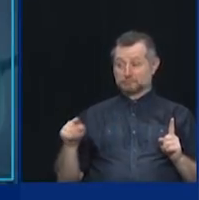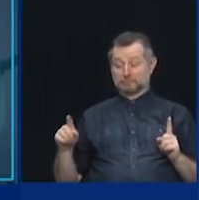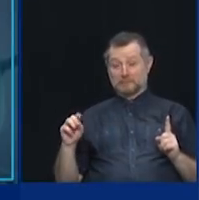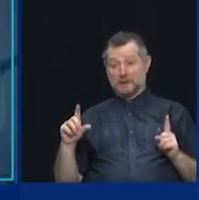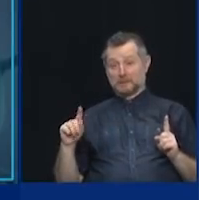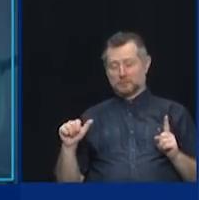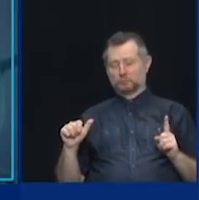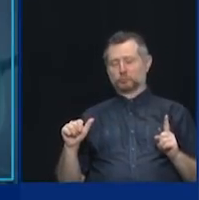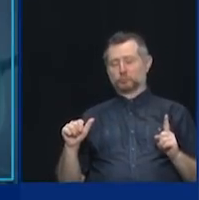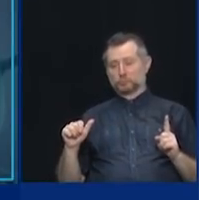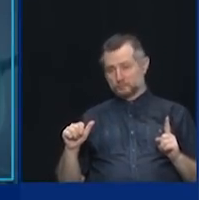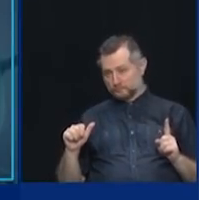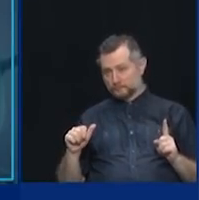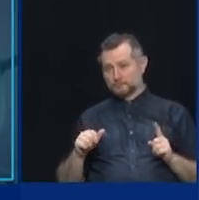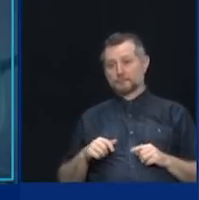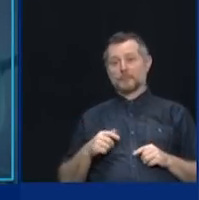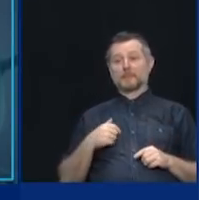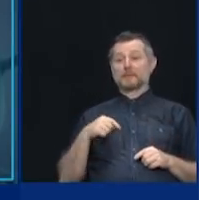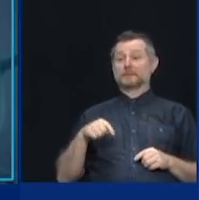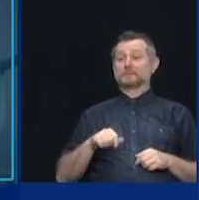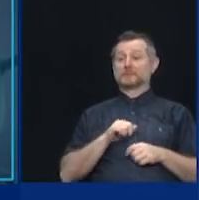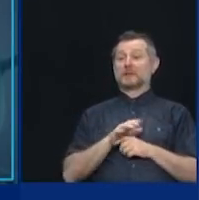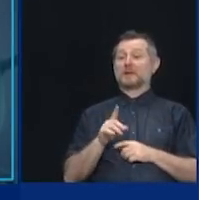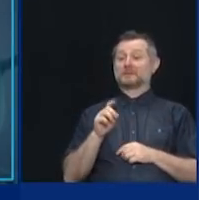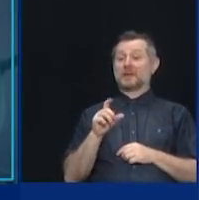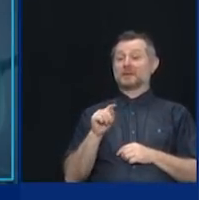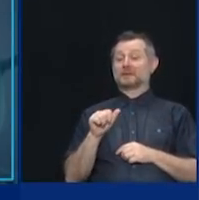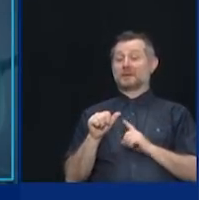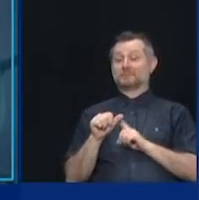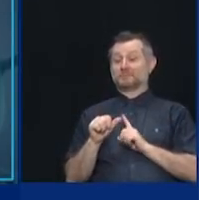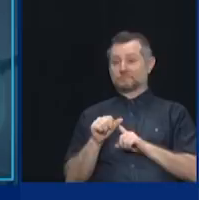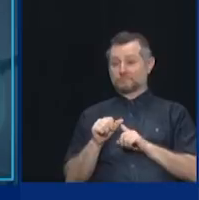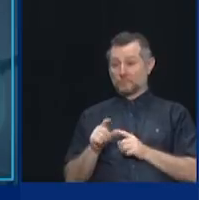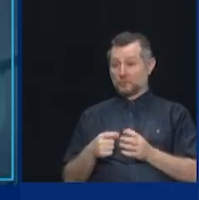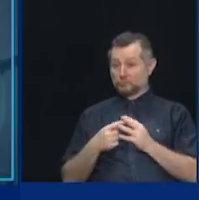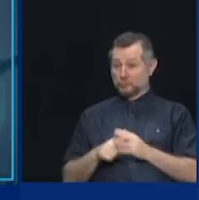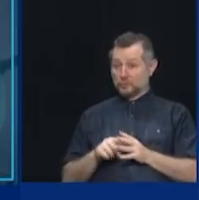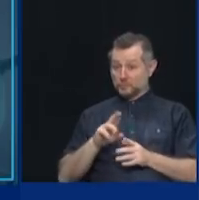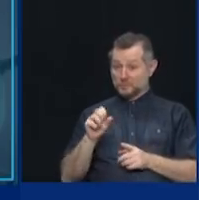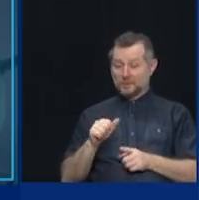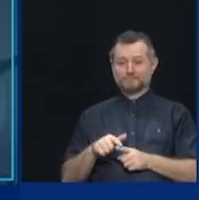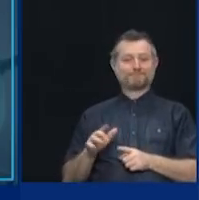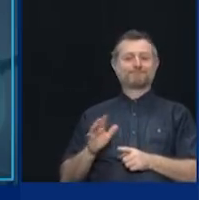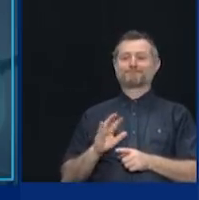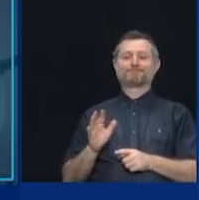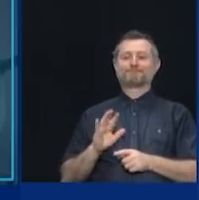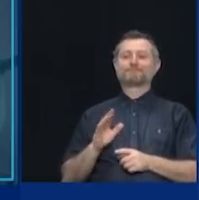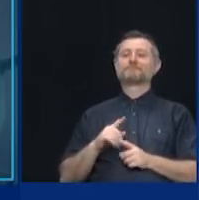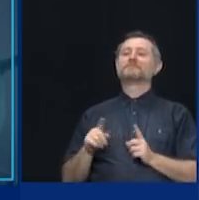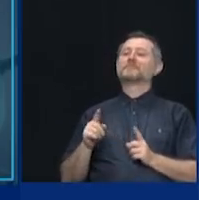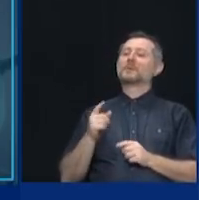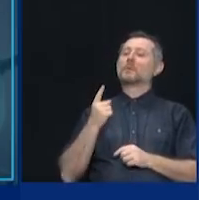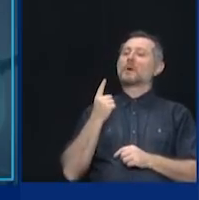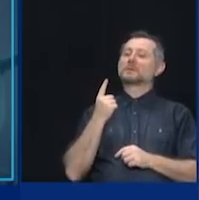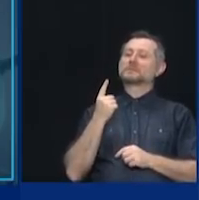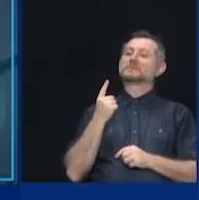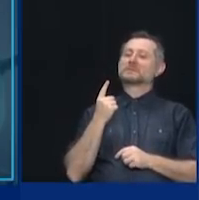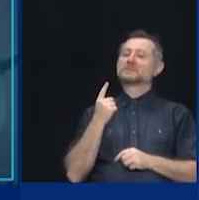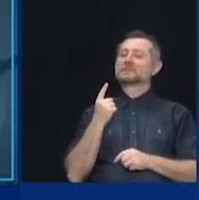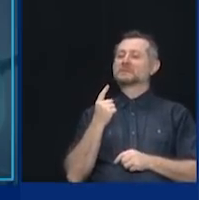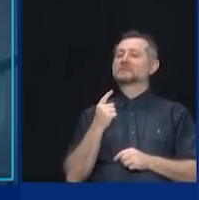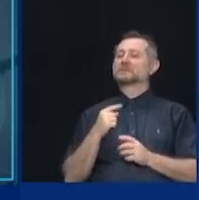United States, didn't start in the United States, but one thing COVID showed us again is